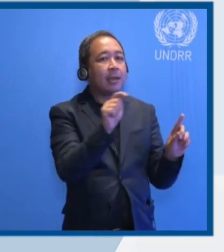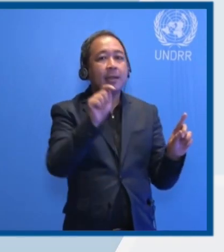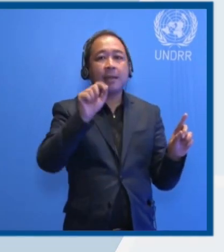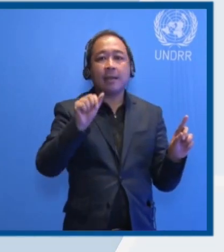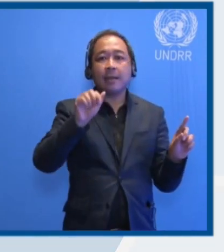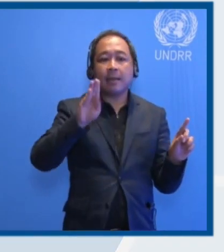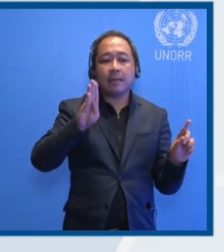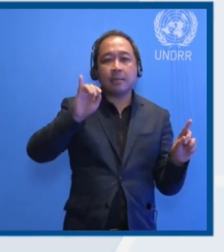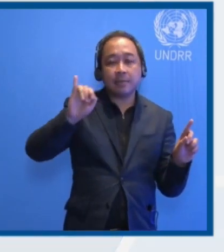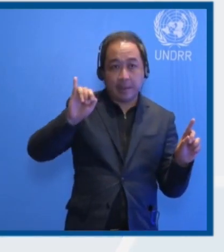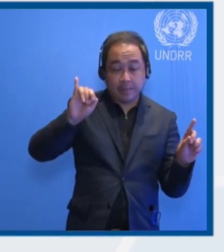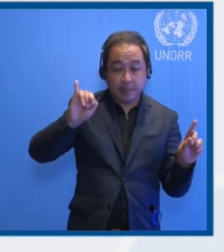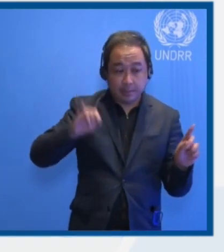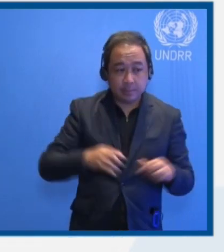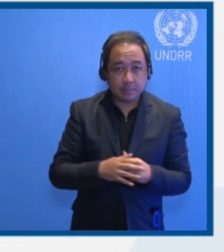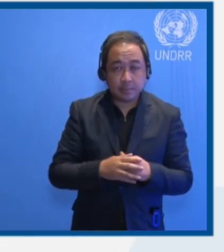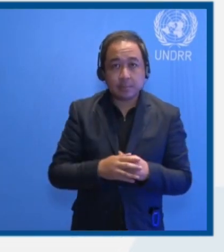Thank you, Mr. Moderator.